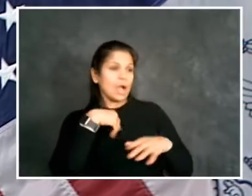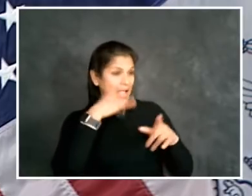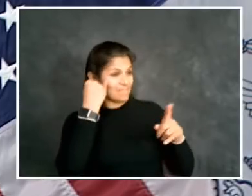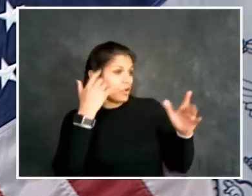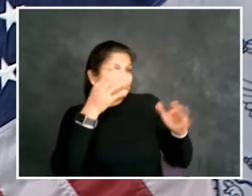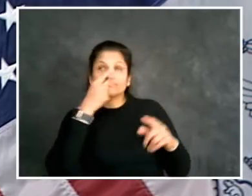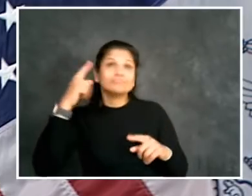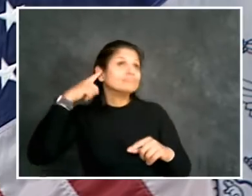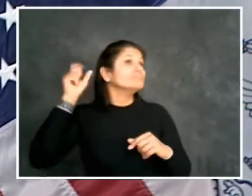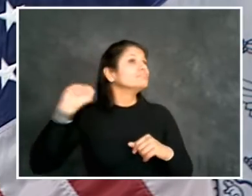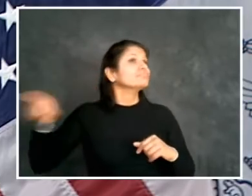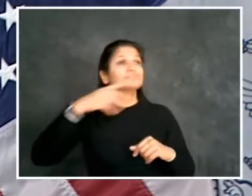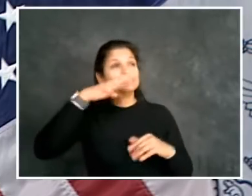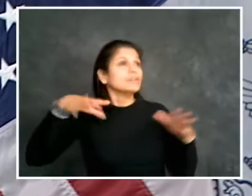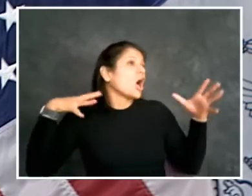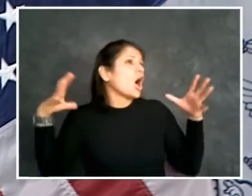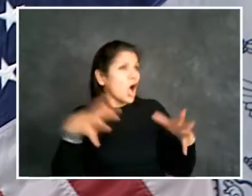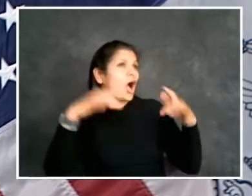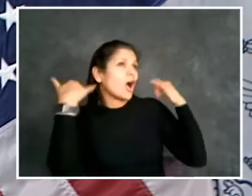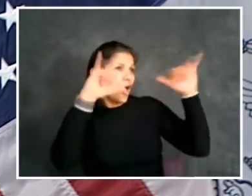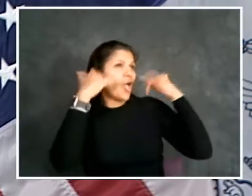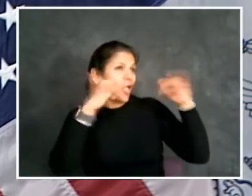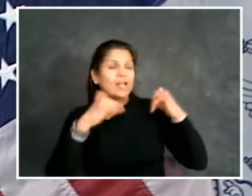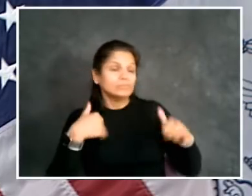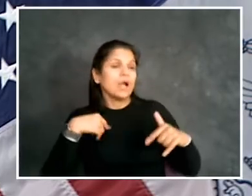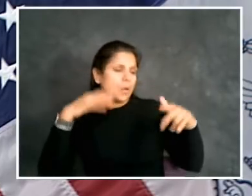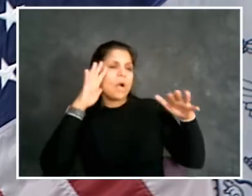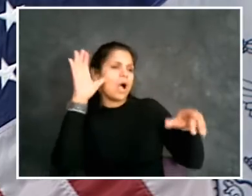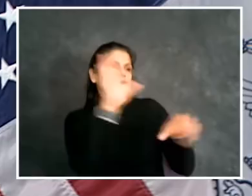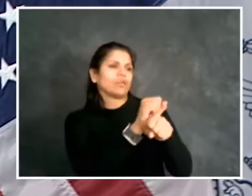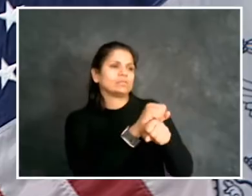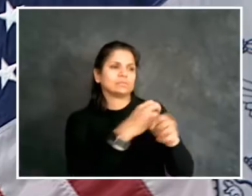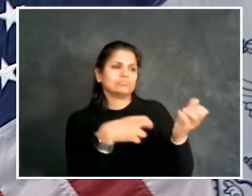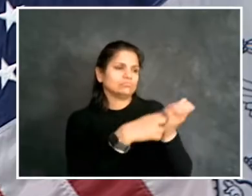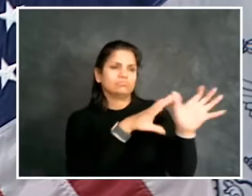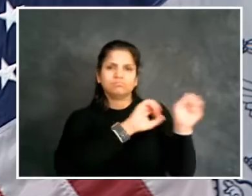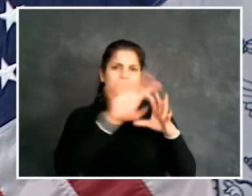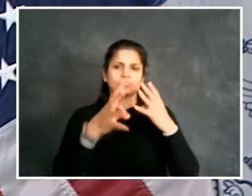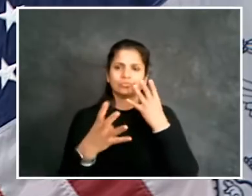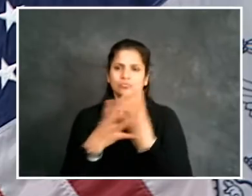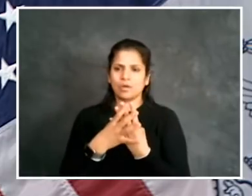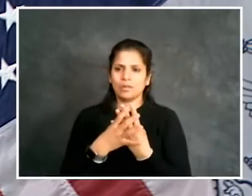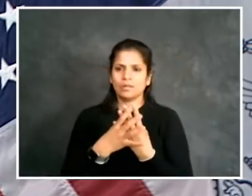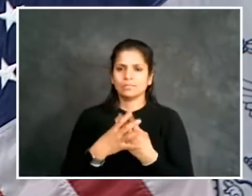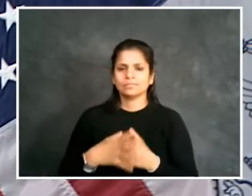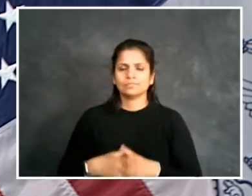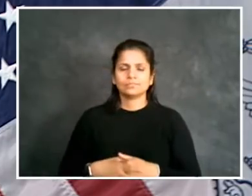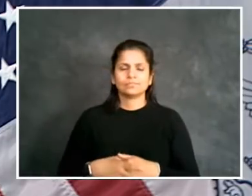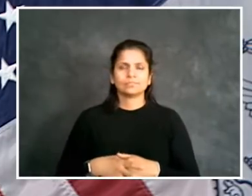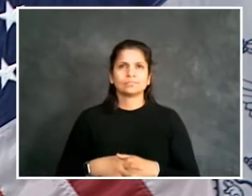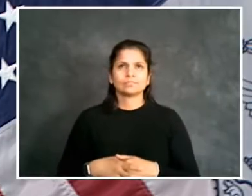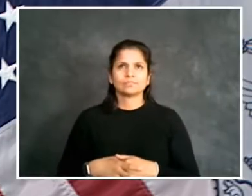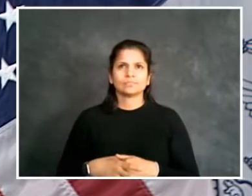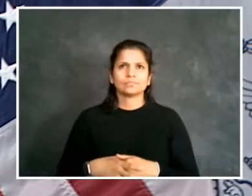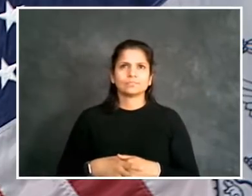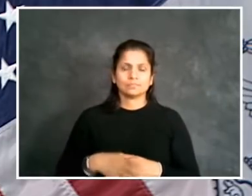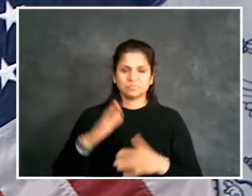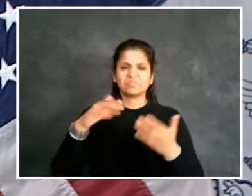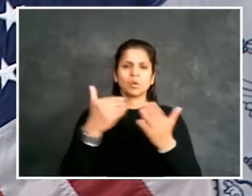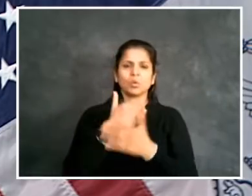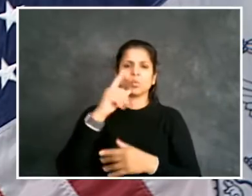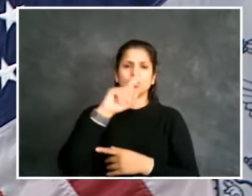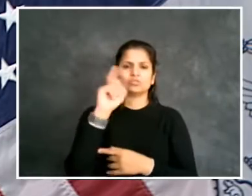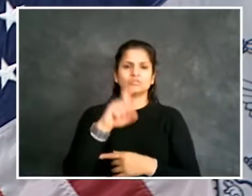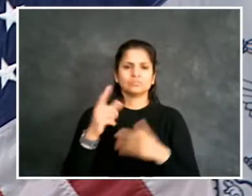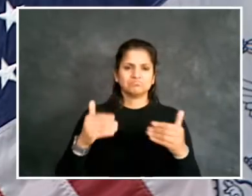My question being, well, the police department did a really good job coordinating with the volunteer organization